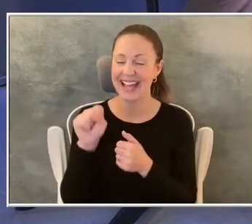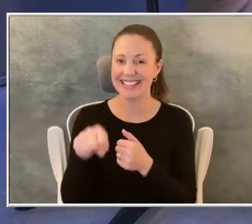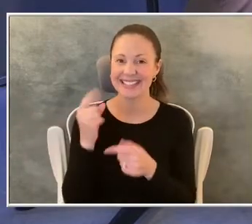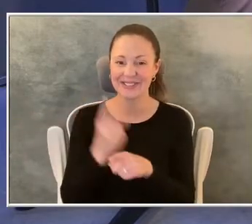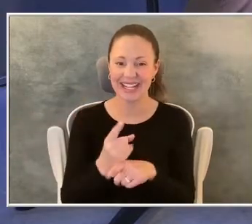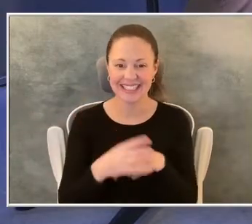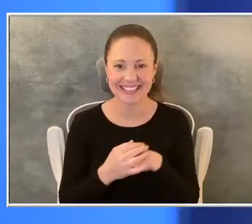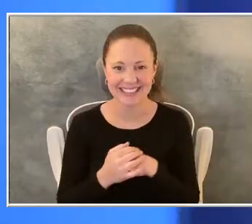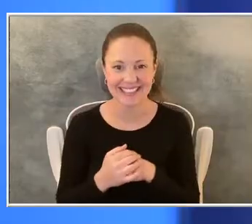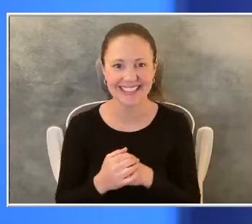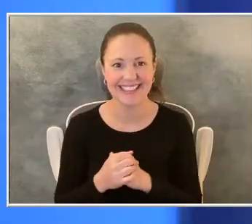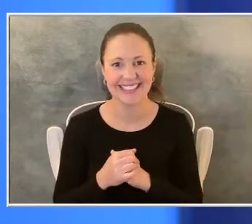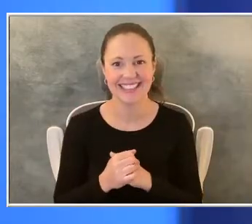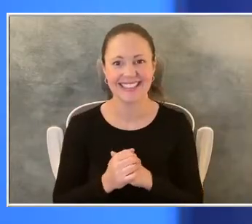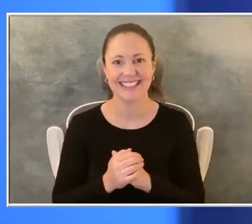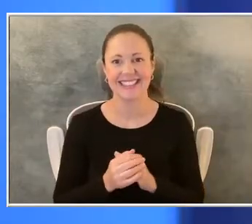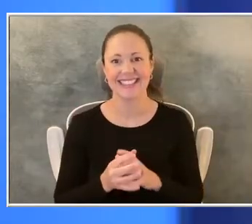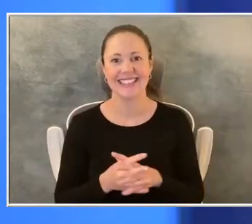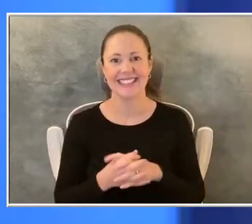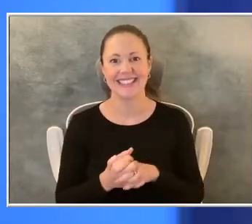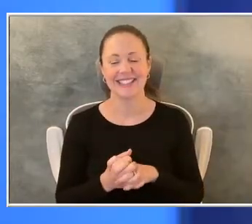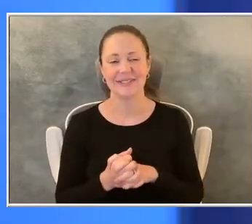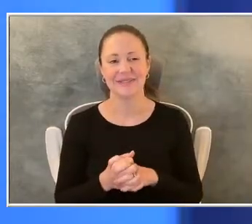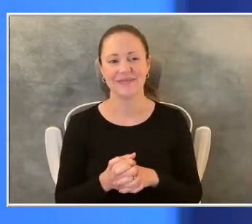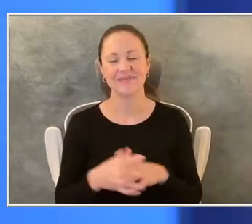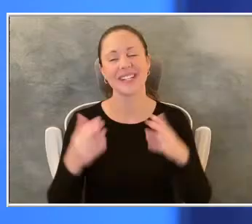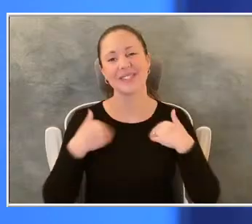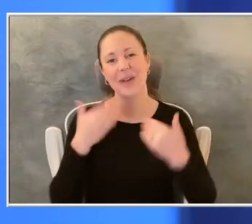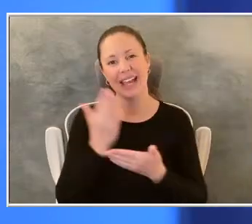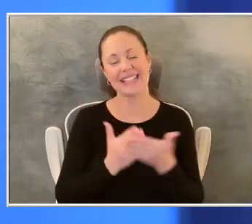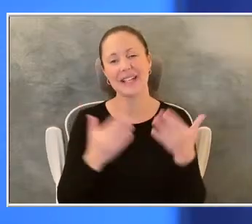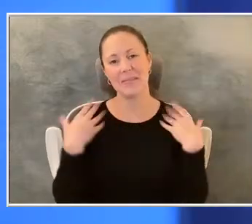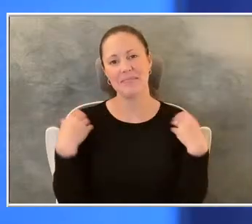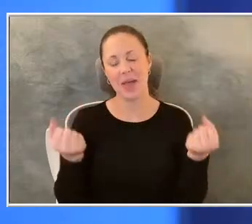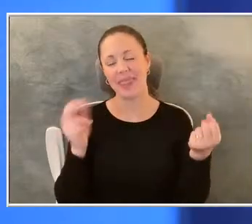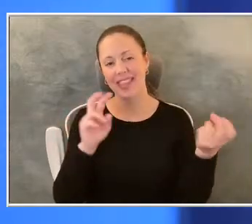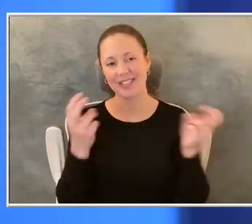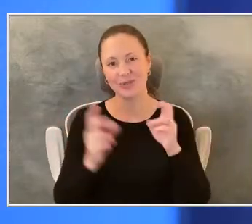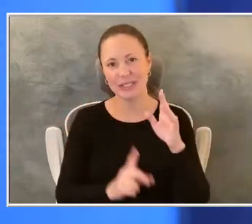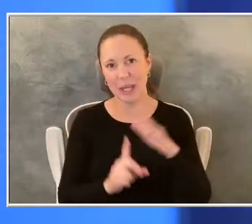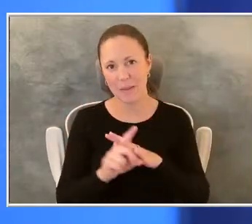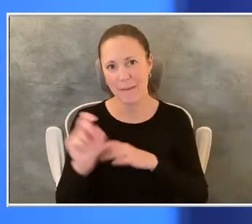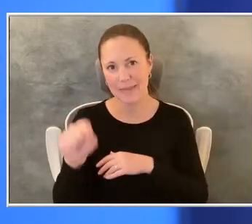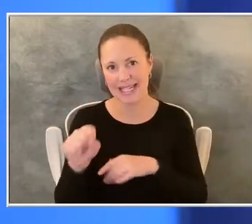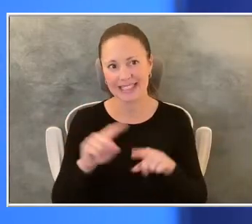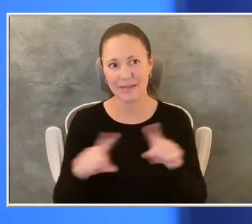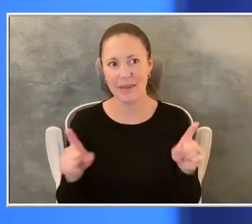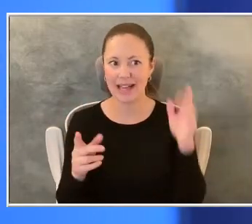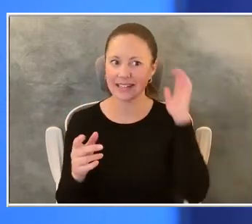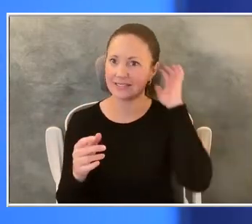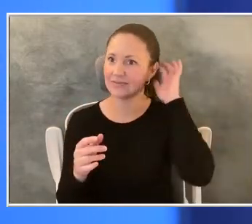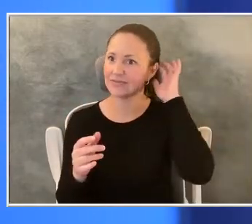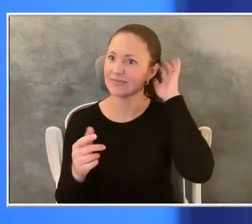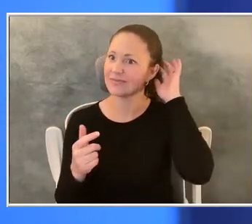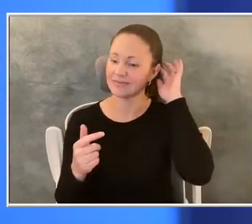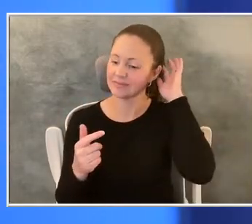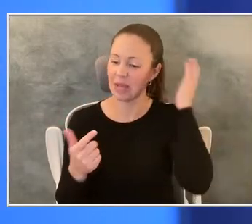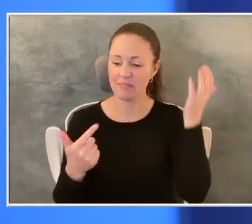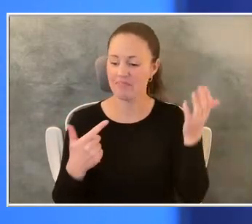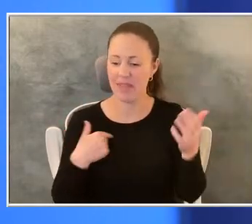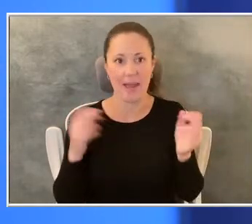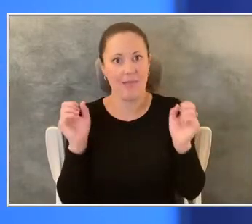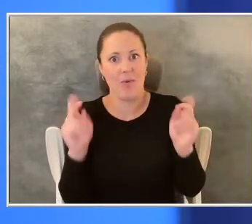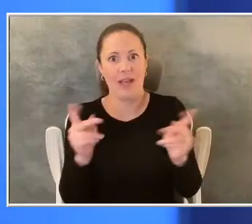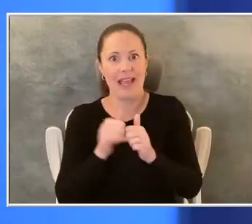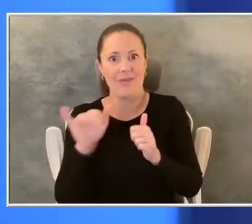was. So I had some issues, but you know what? I'm okay with what I had. You know, I'm all